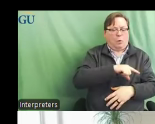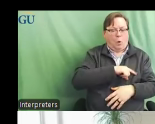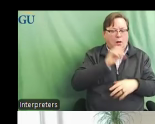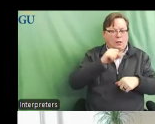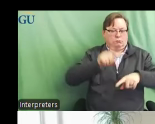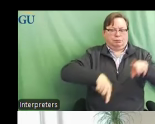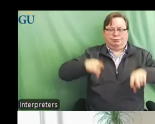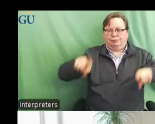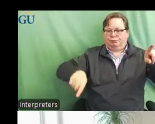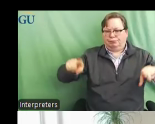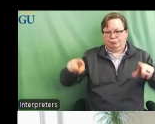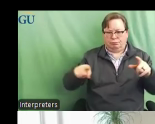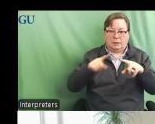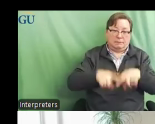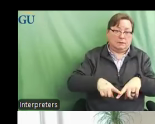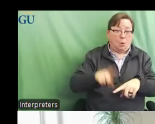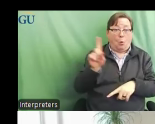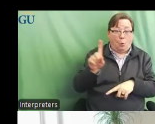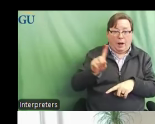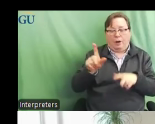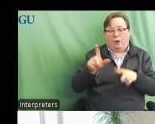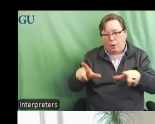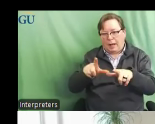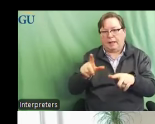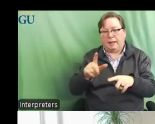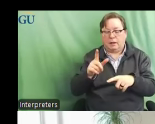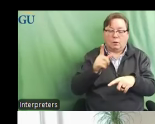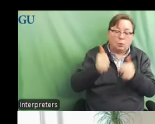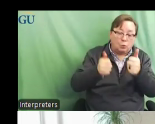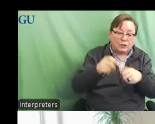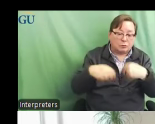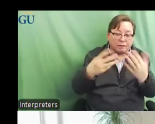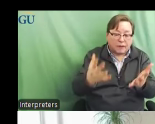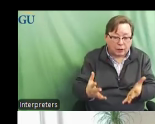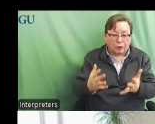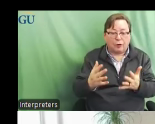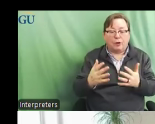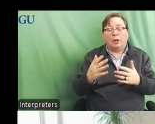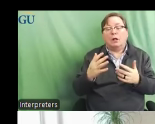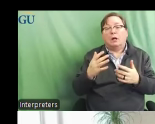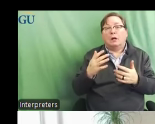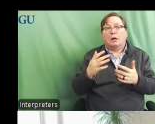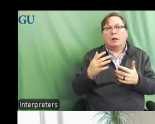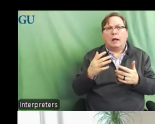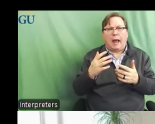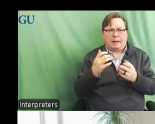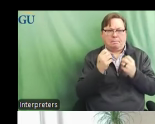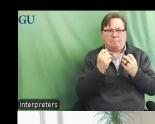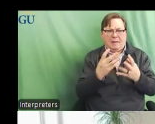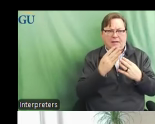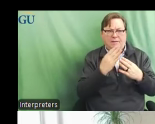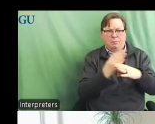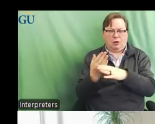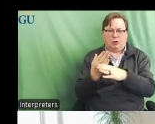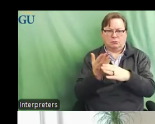on the setting and the provider. And a lot of these factors, the barriers,